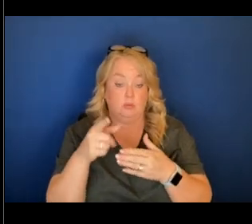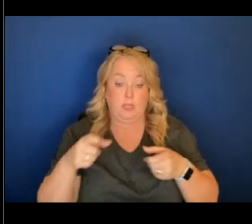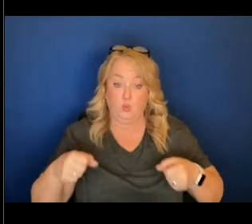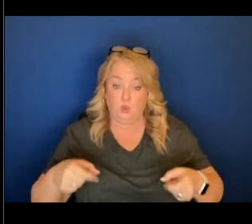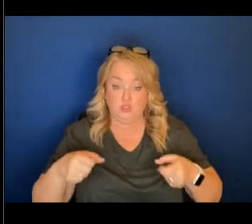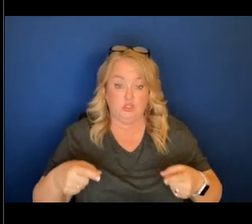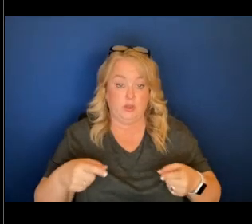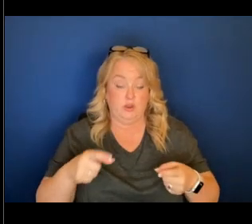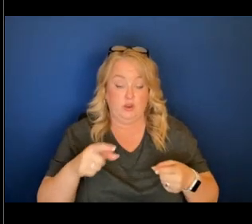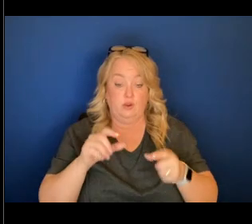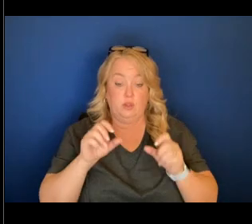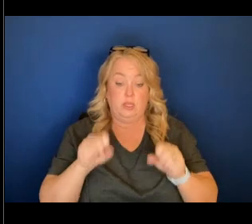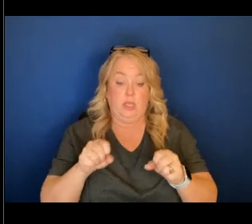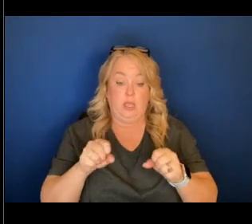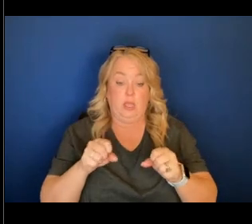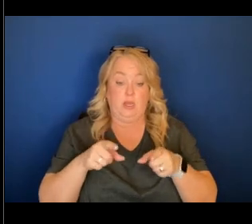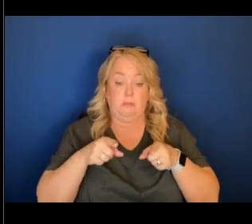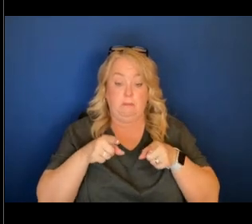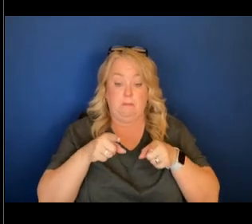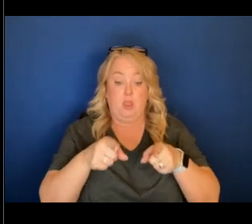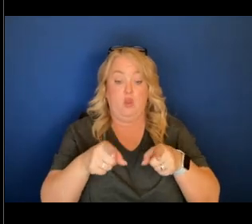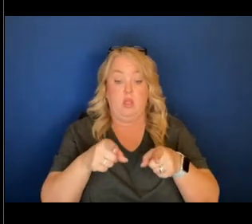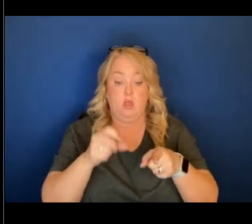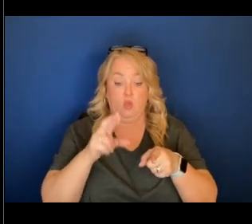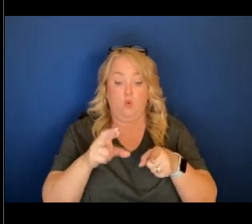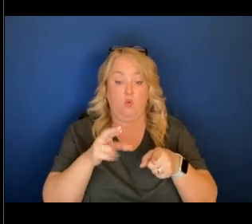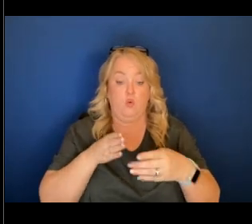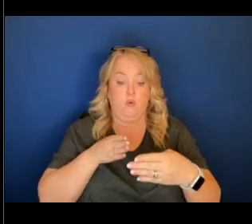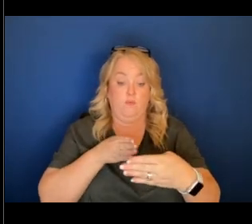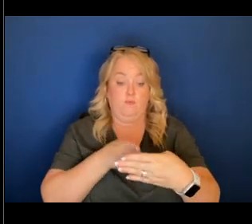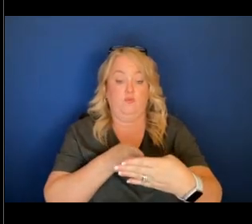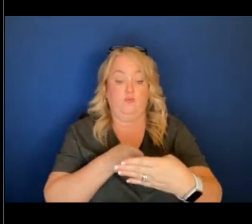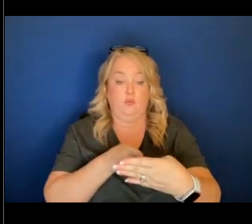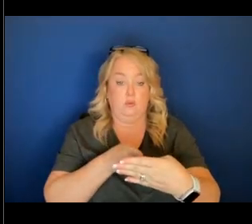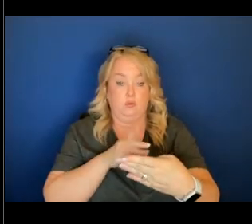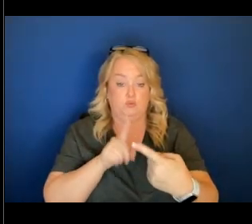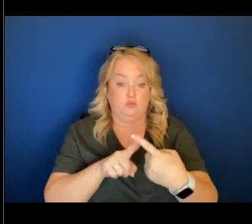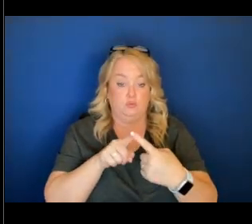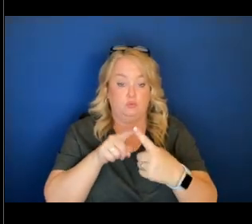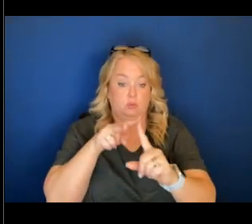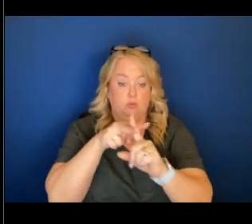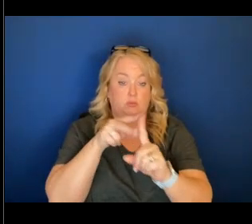can make a parallel or a forward approach.